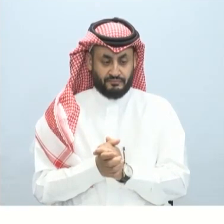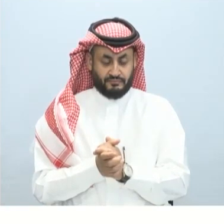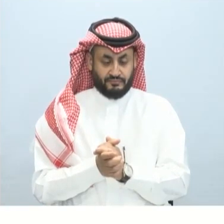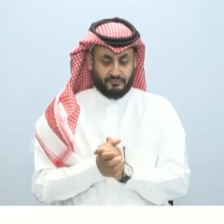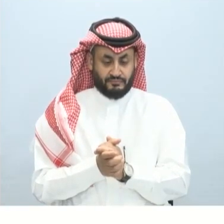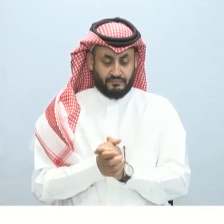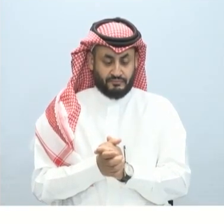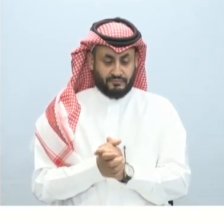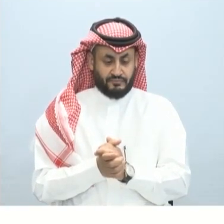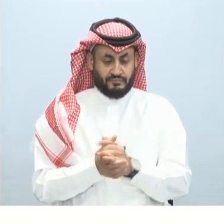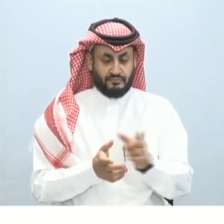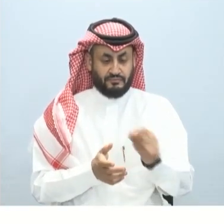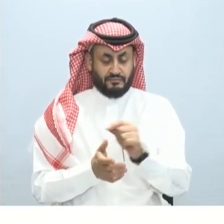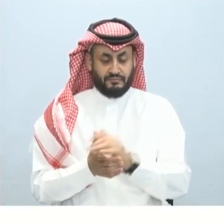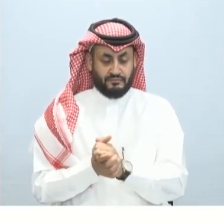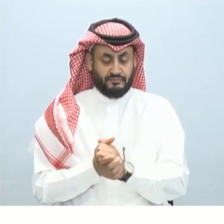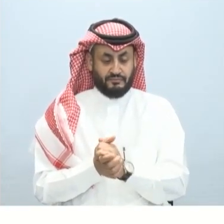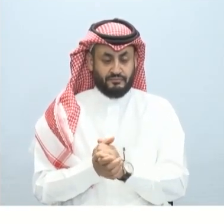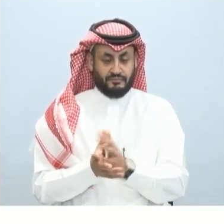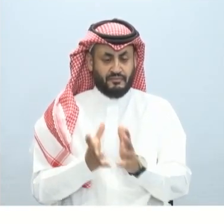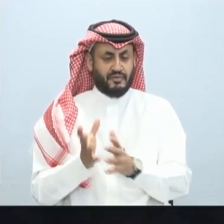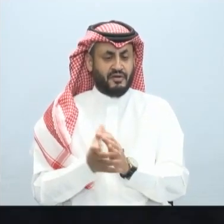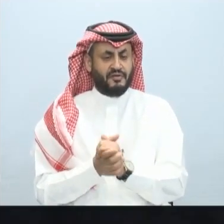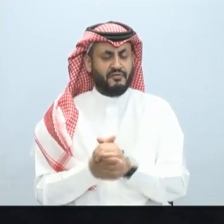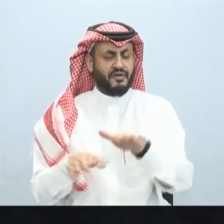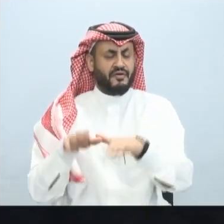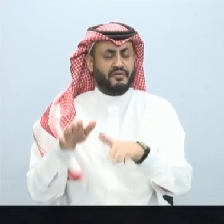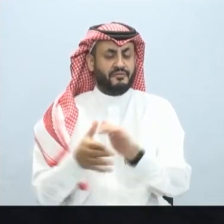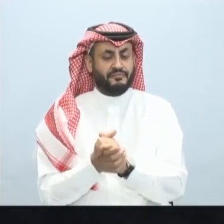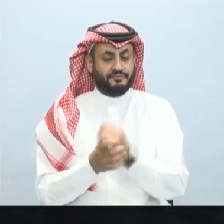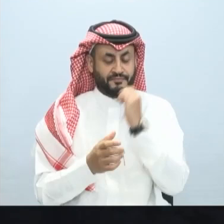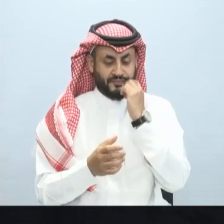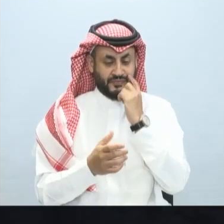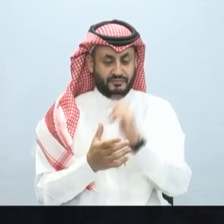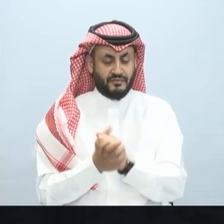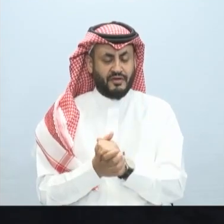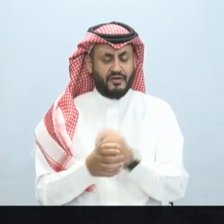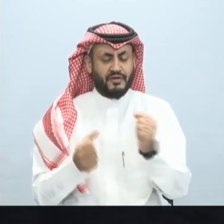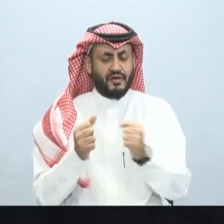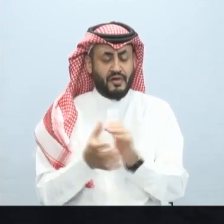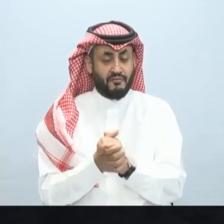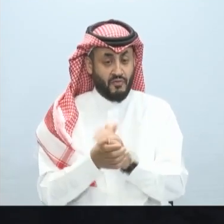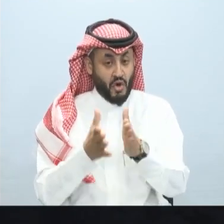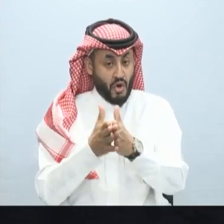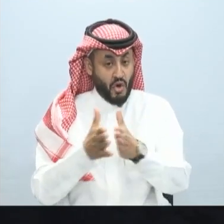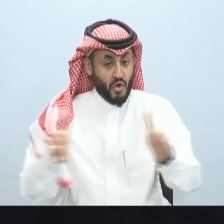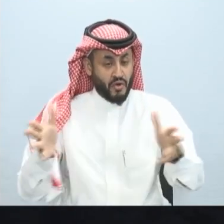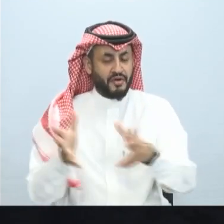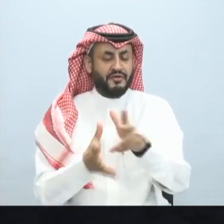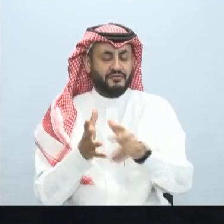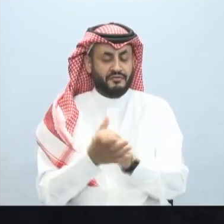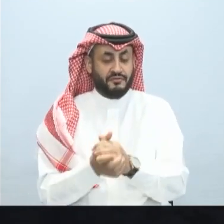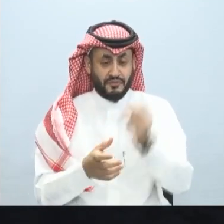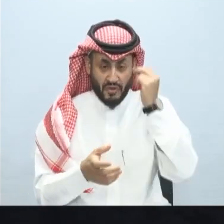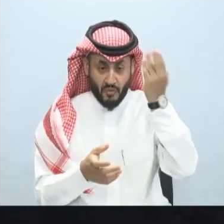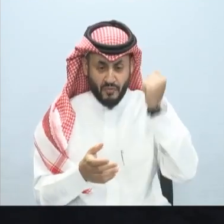Now, still, we have the idea of comparatives, but this time we are going to revise long adjectives. Now, if you have